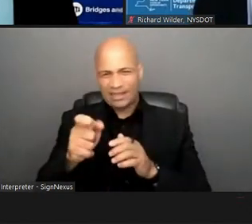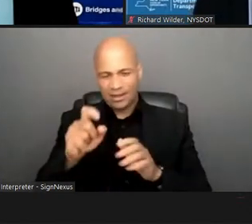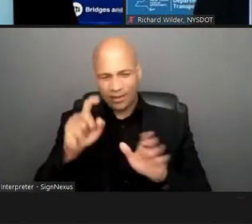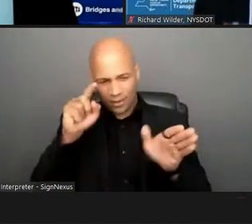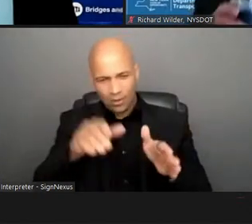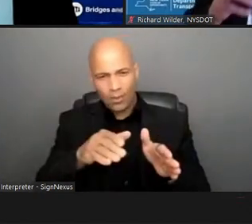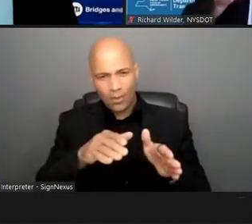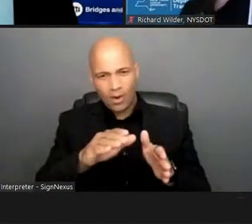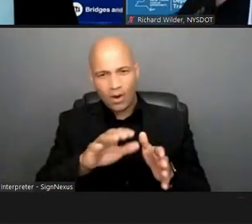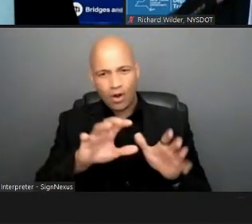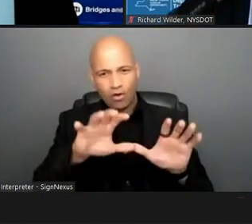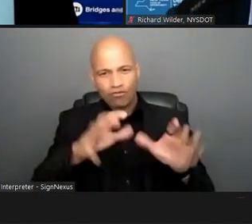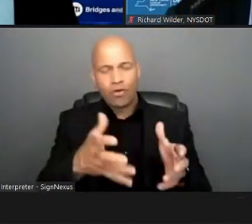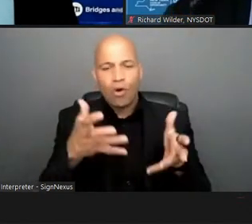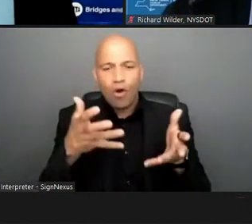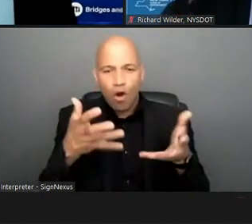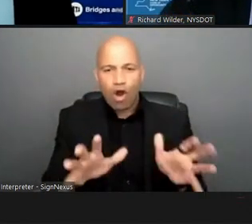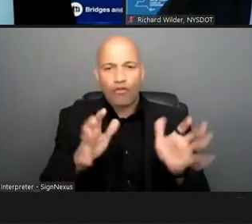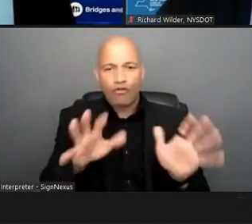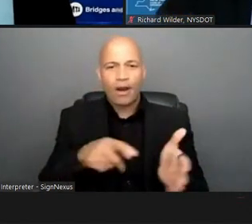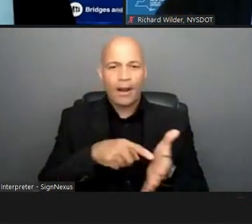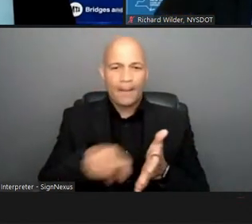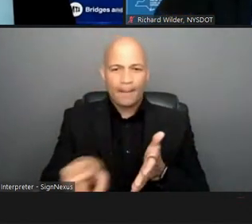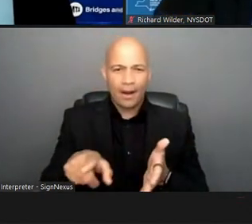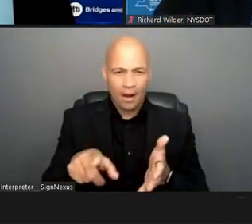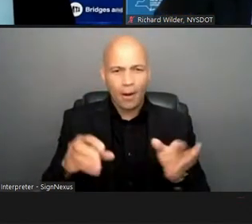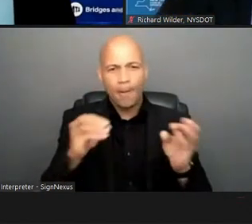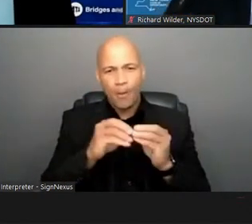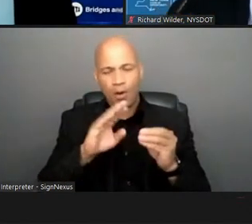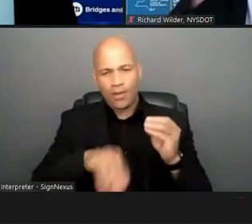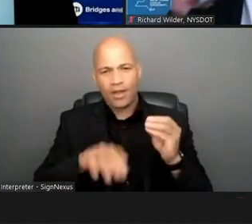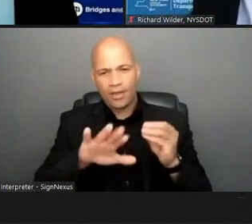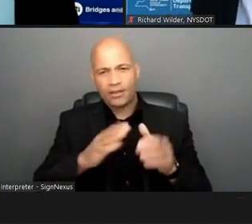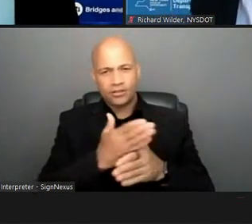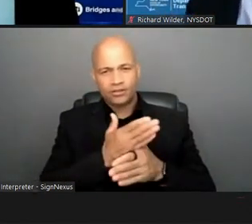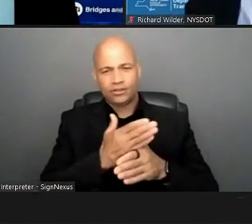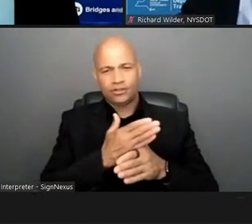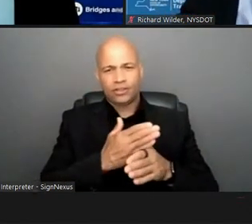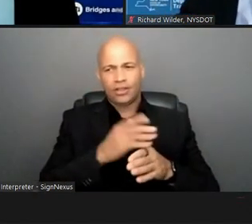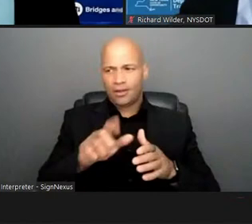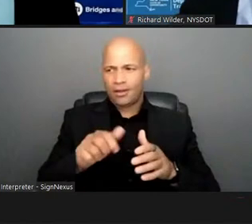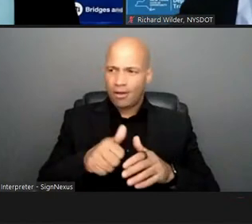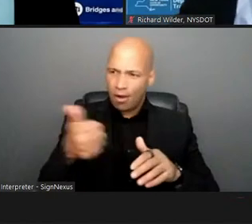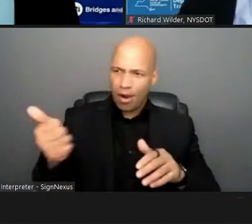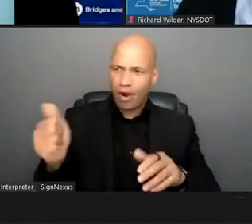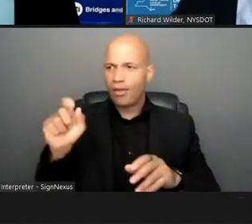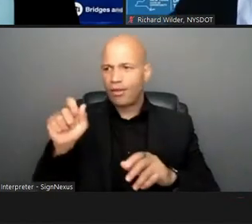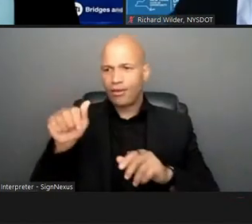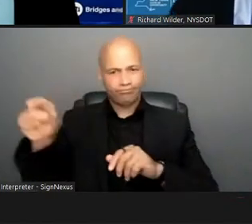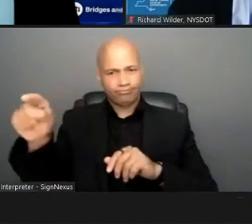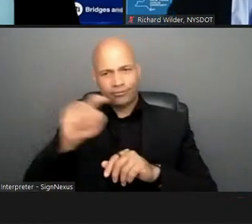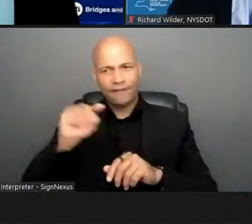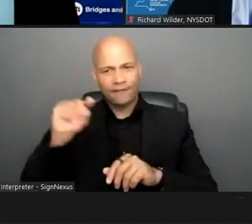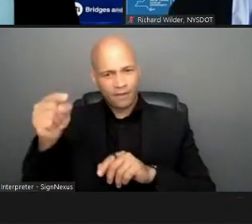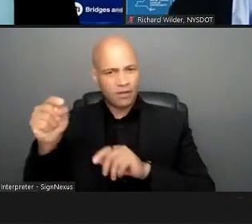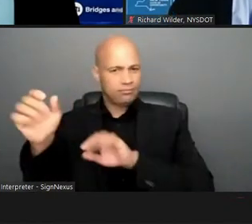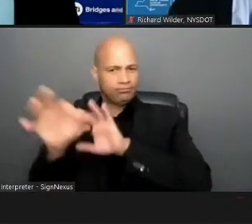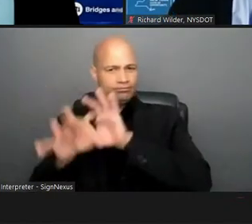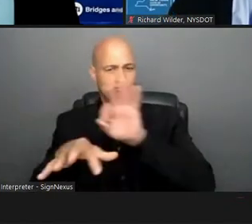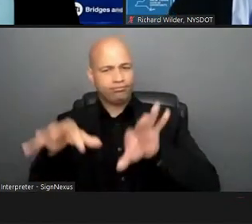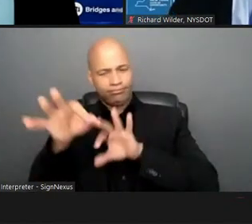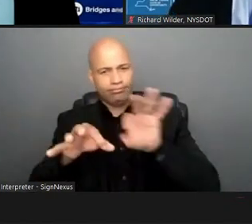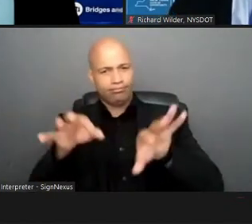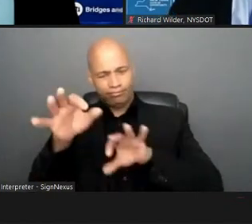group already paying more than their fair share let's let everyone else start to chip in first the